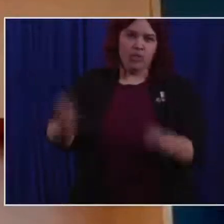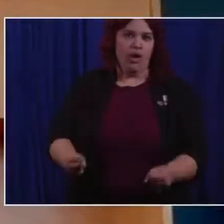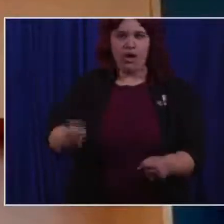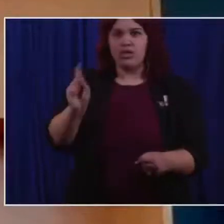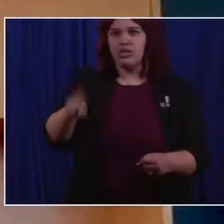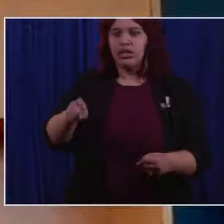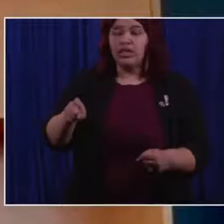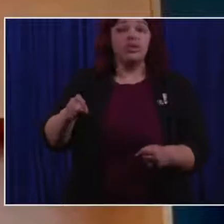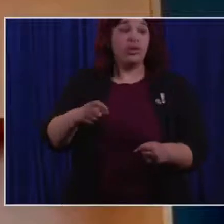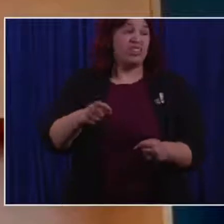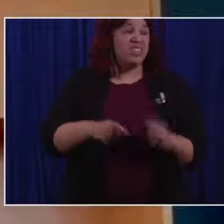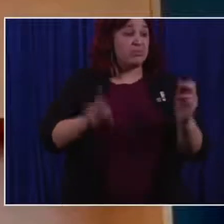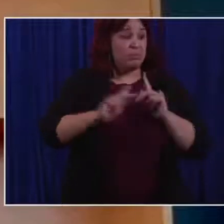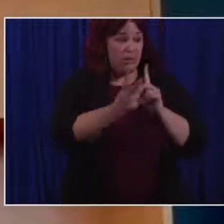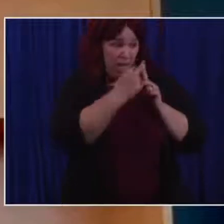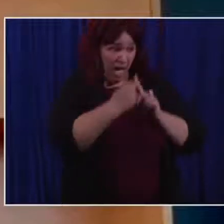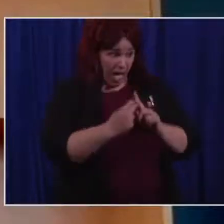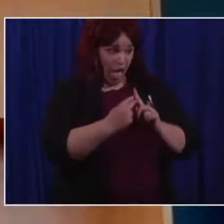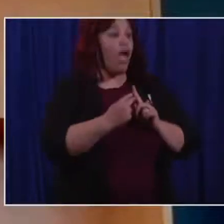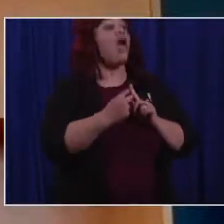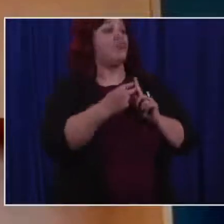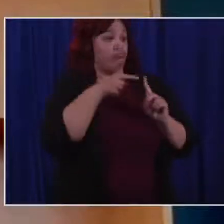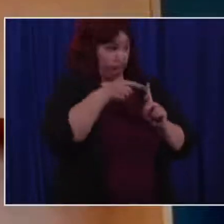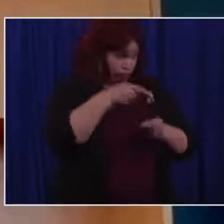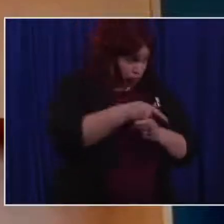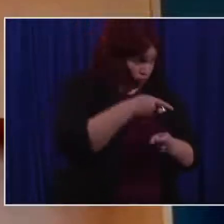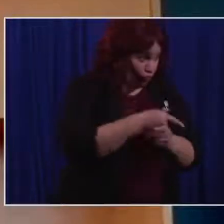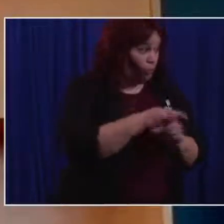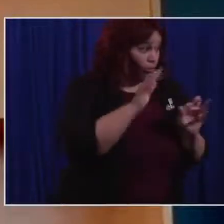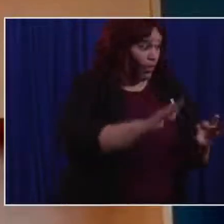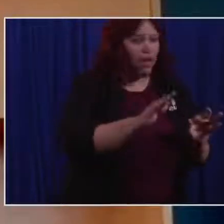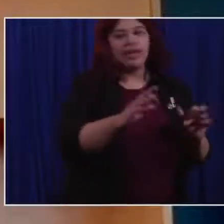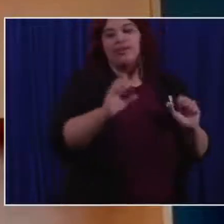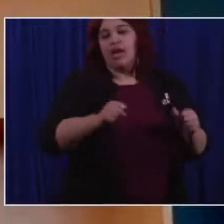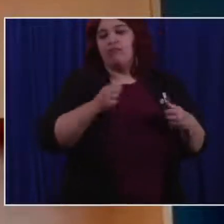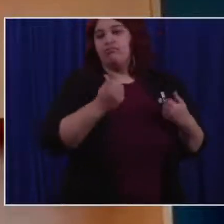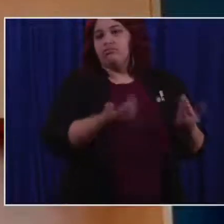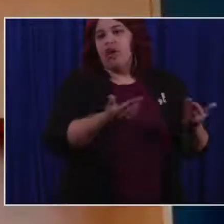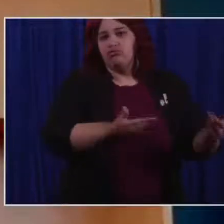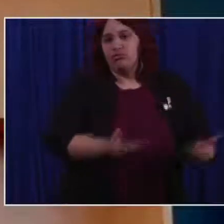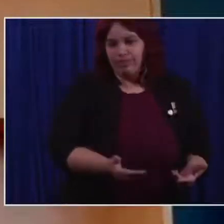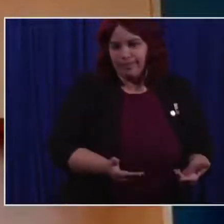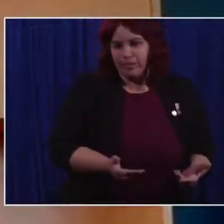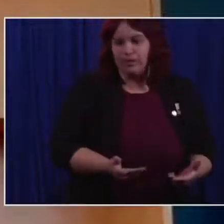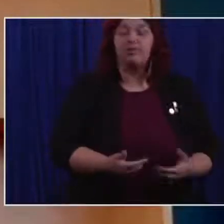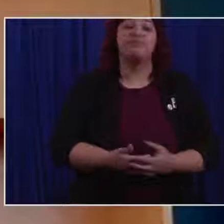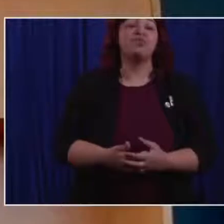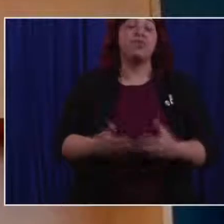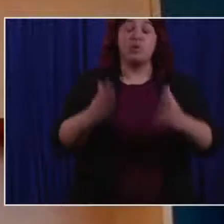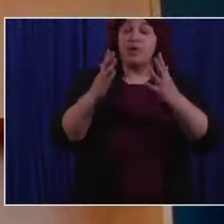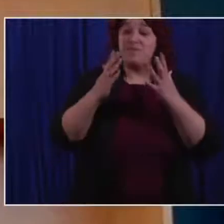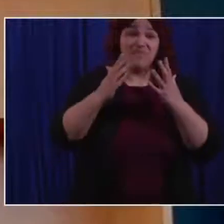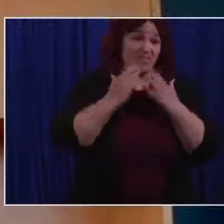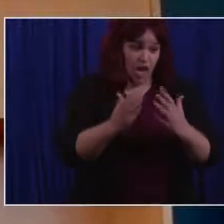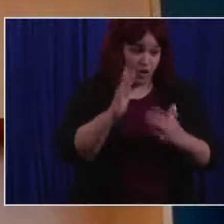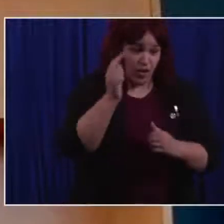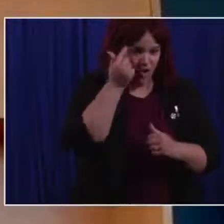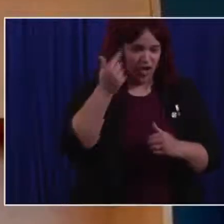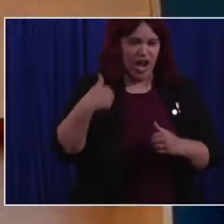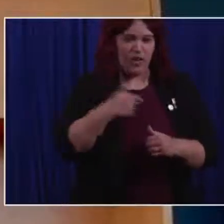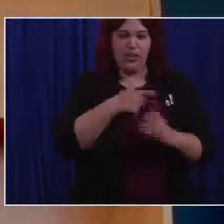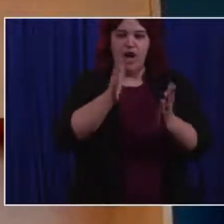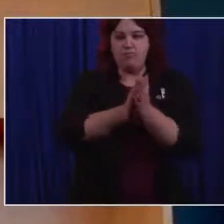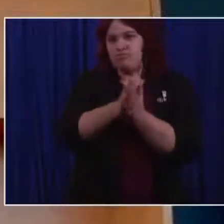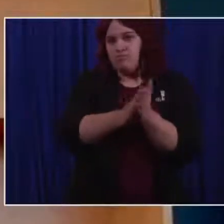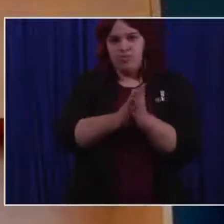manner possible. So thank you, Governor, for establishing that committee, and everyone is excited to get to work. Director, thank